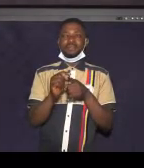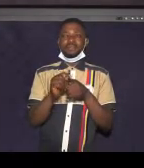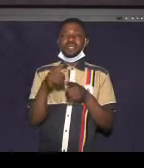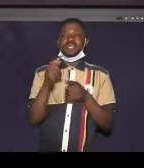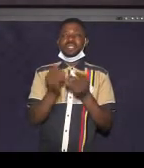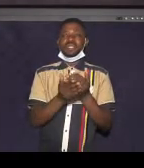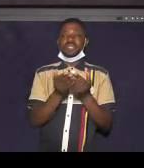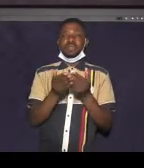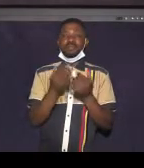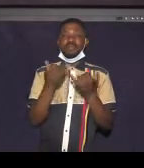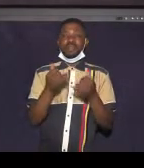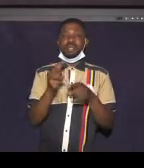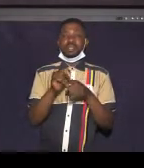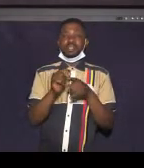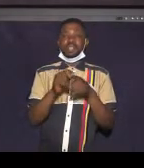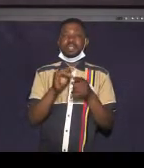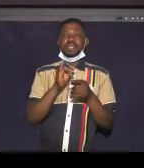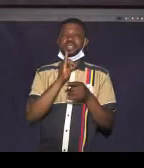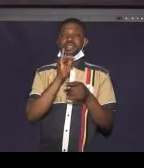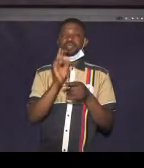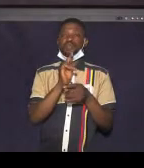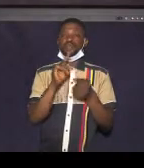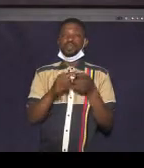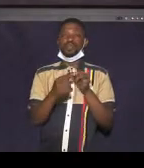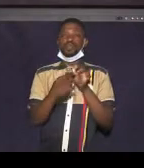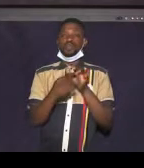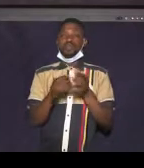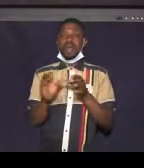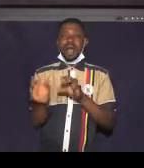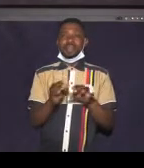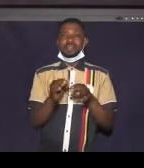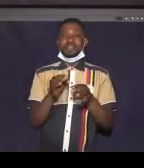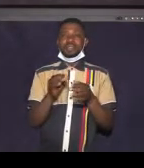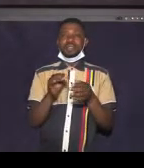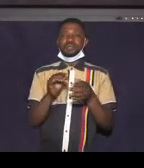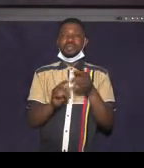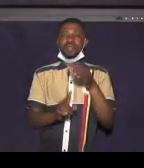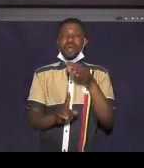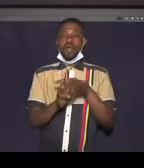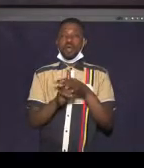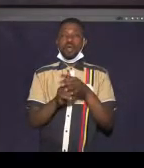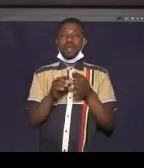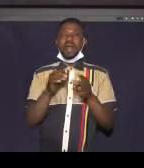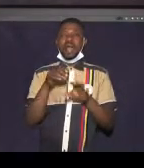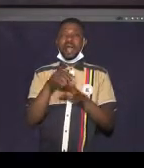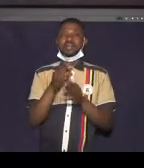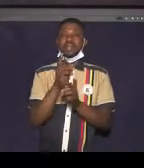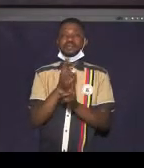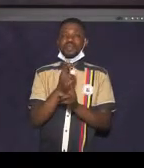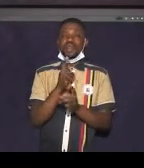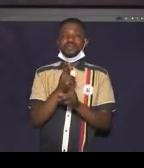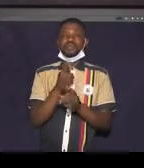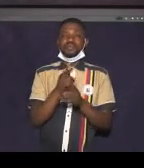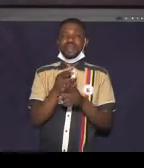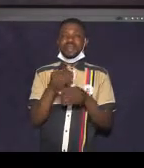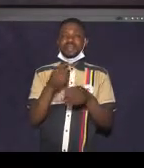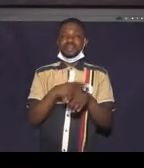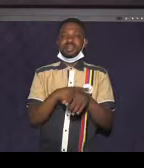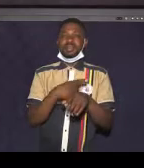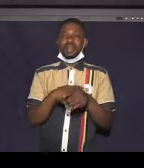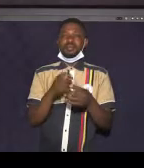The simple present tense is used to show an action that occurs at regular intervals or an